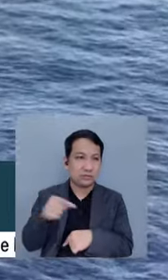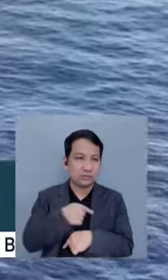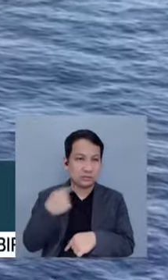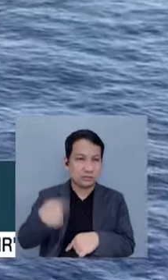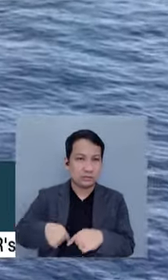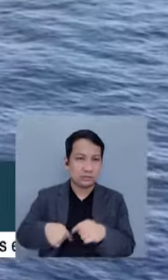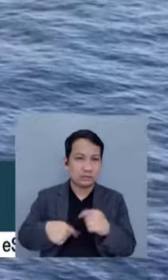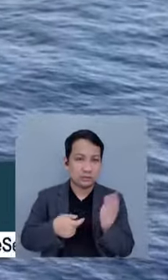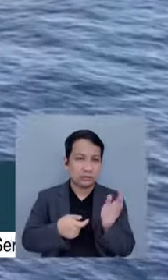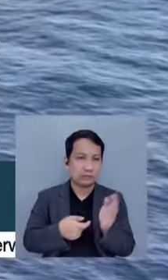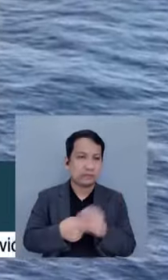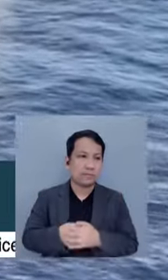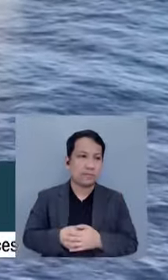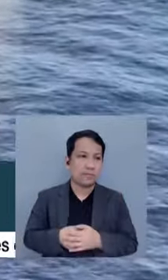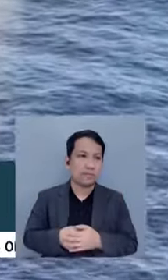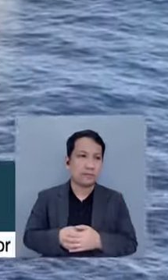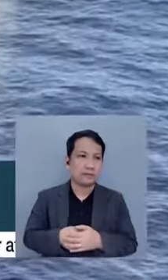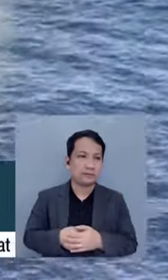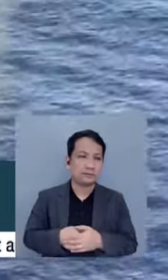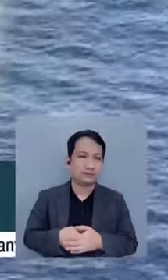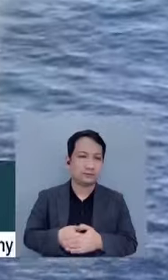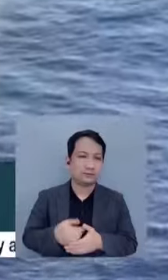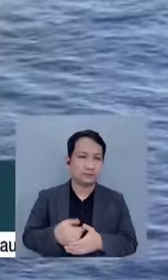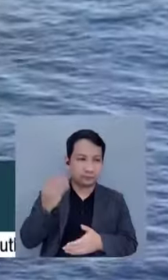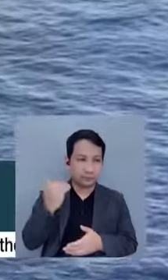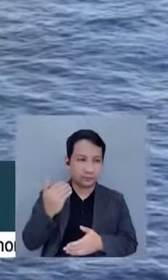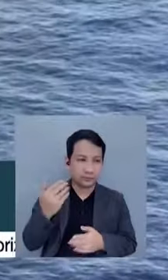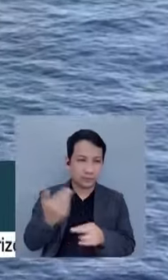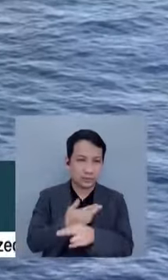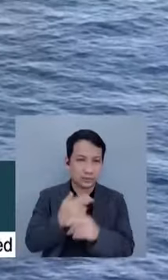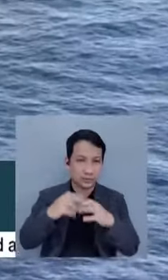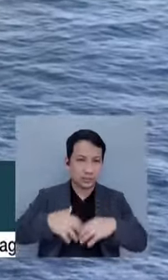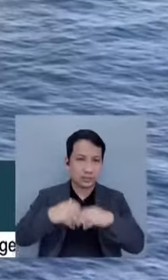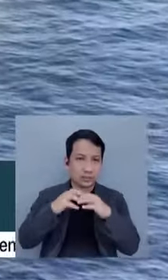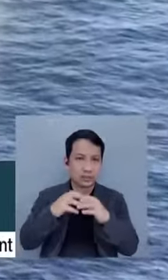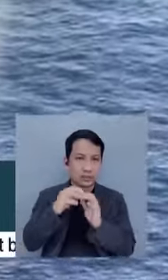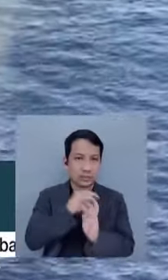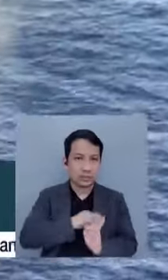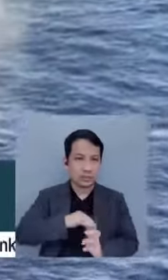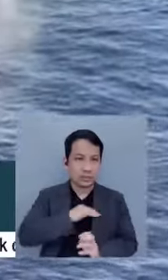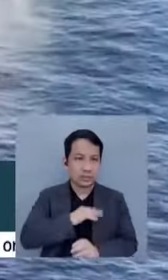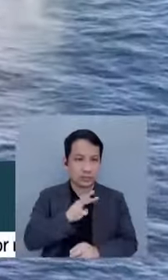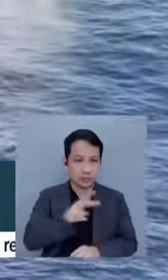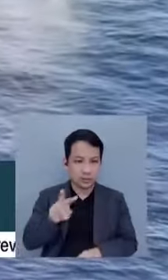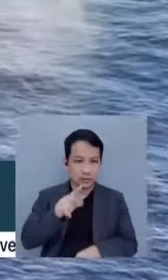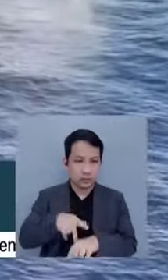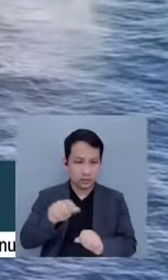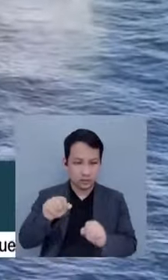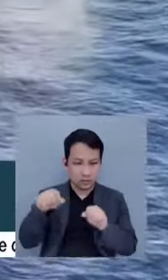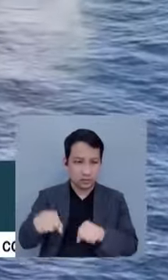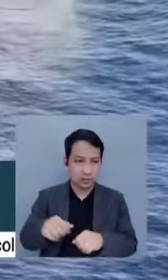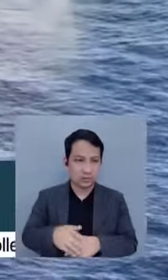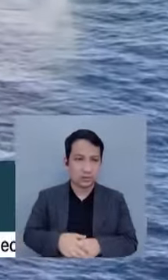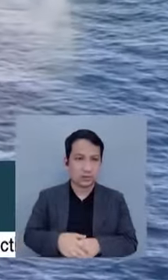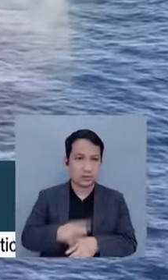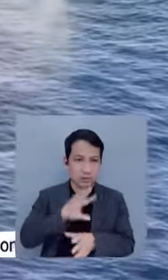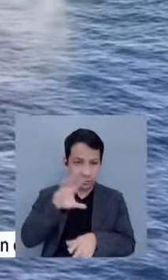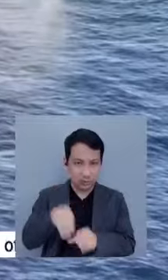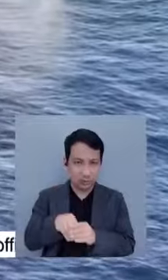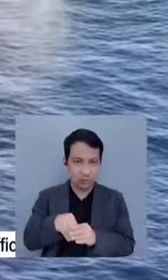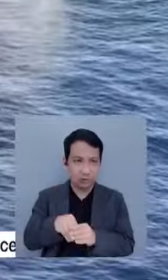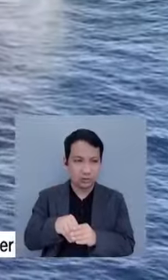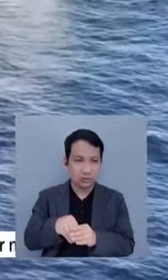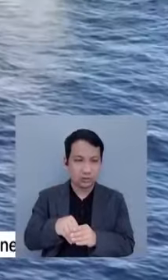Under the Marcos administration, journalists are regularly embedded in resupply missions in the West Philippine Sea as part of government's transparency